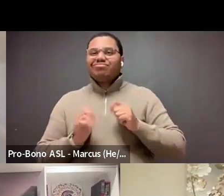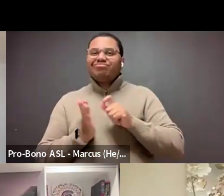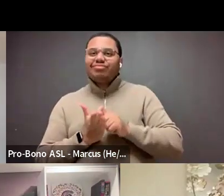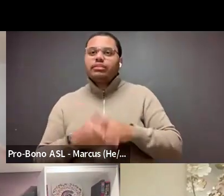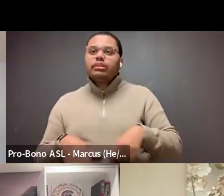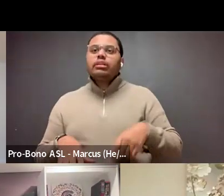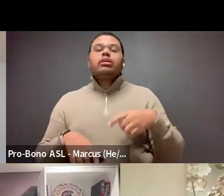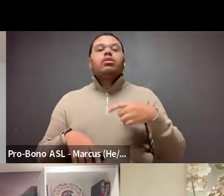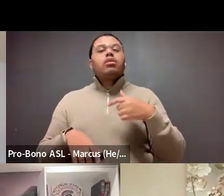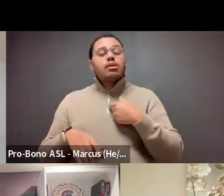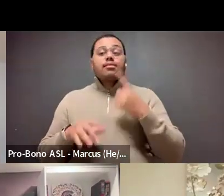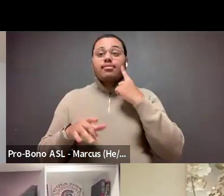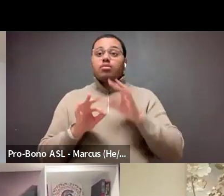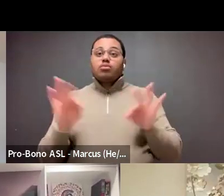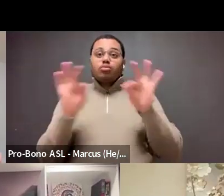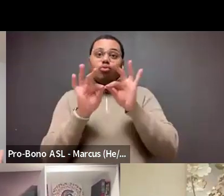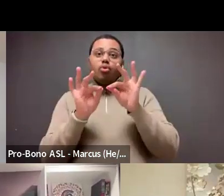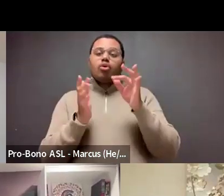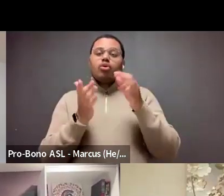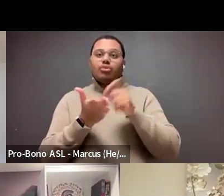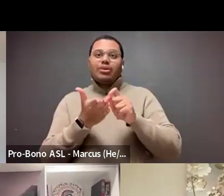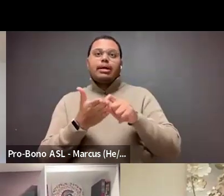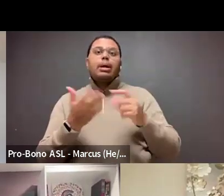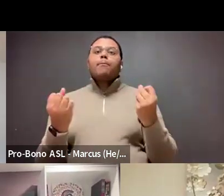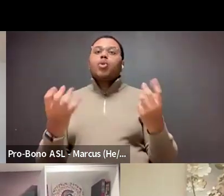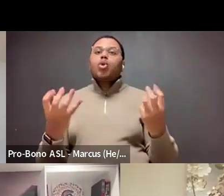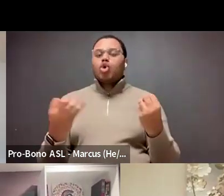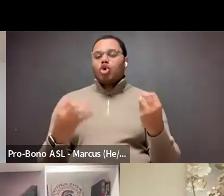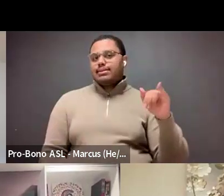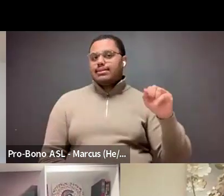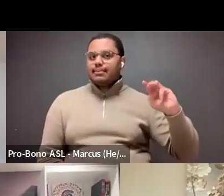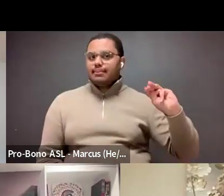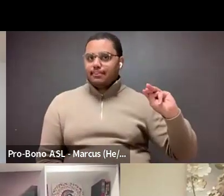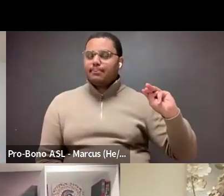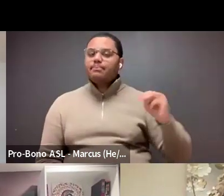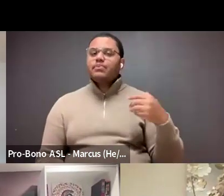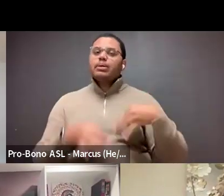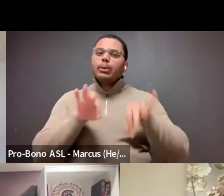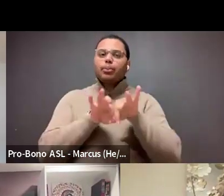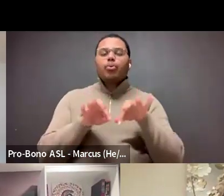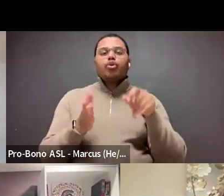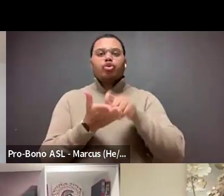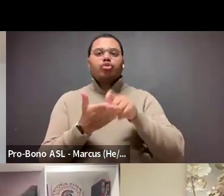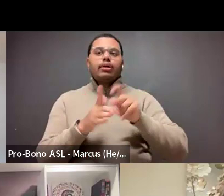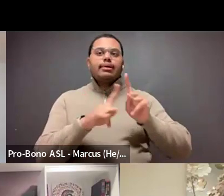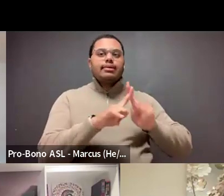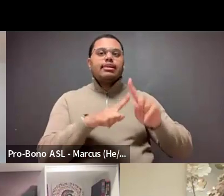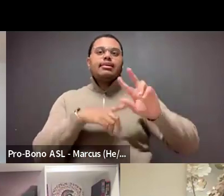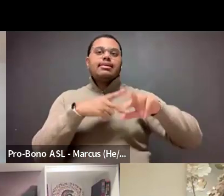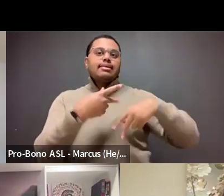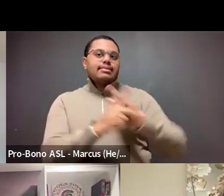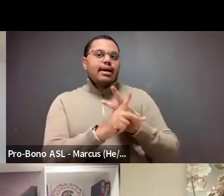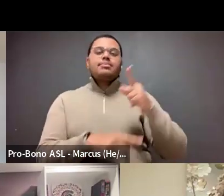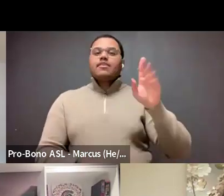know, it's important to write. Pluralism is important. I feel like it's important to write different types of BIPOC people,